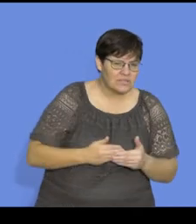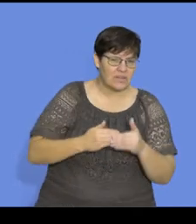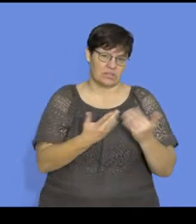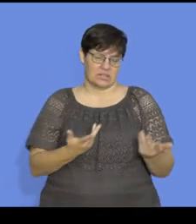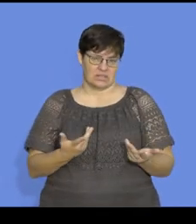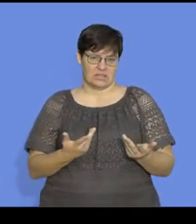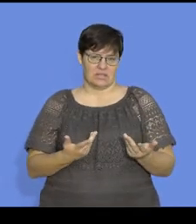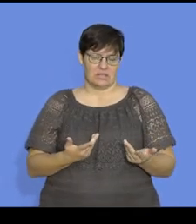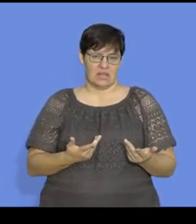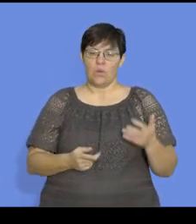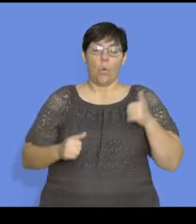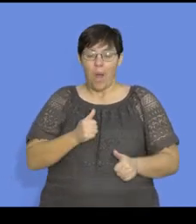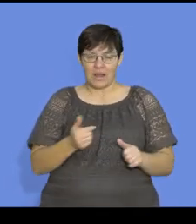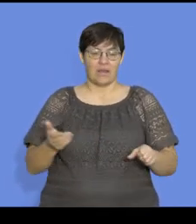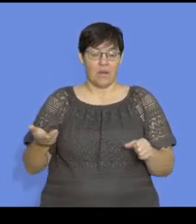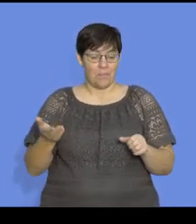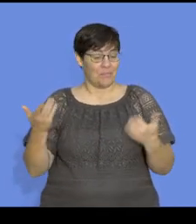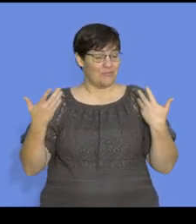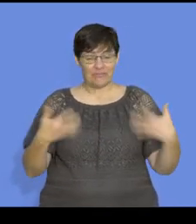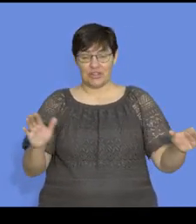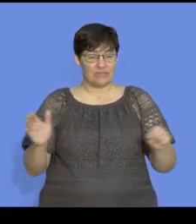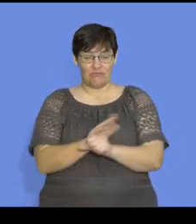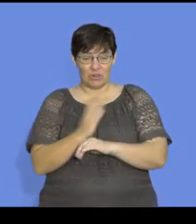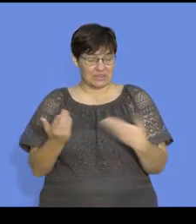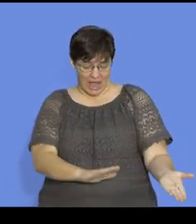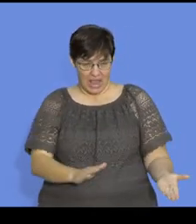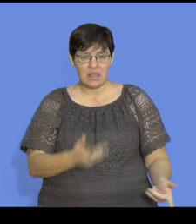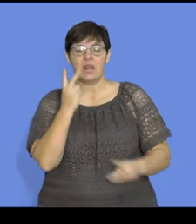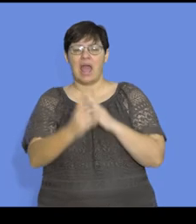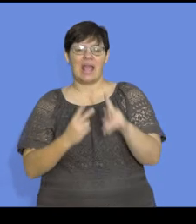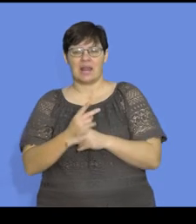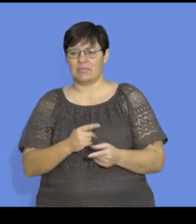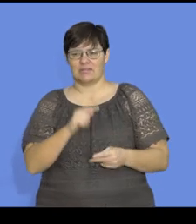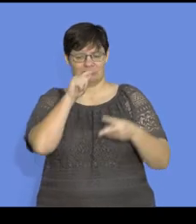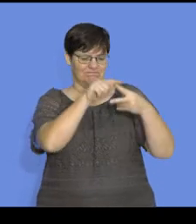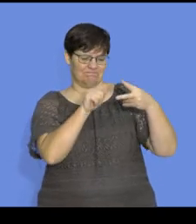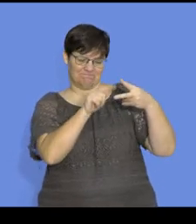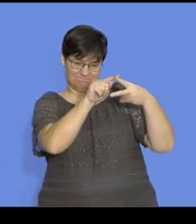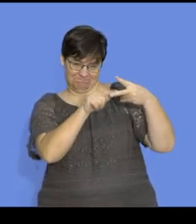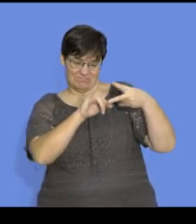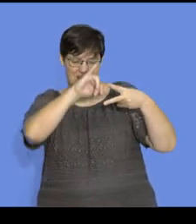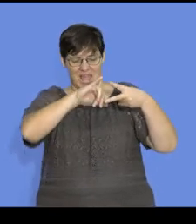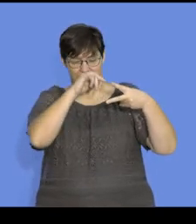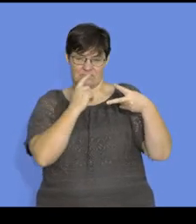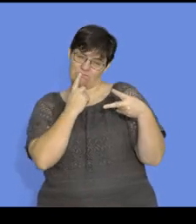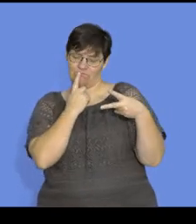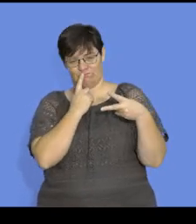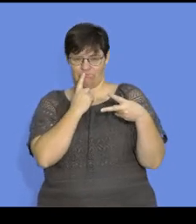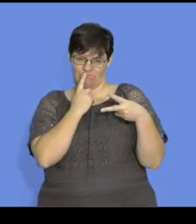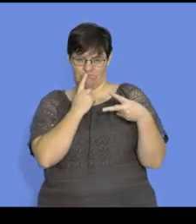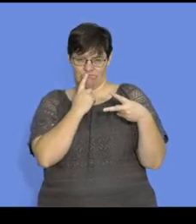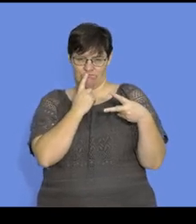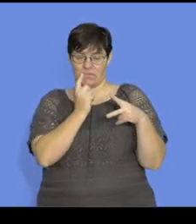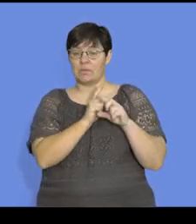in case things. So if I was, these are between the two. These are the two ones that I'm thinking of could be